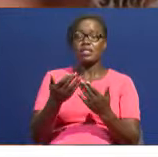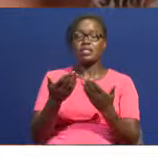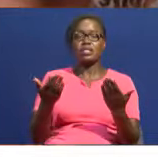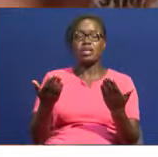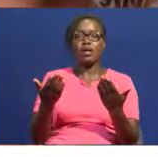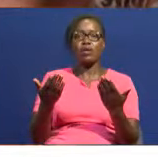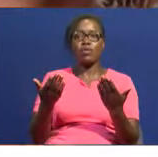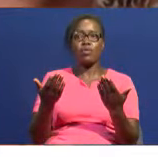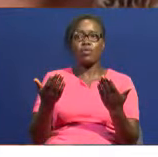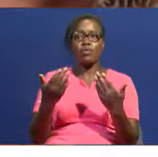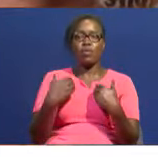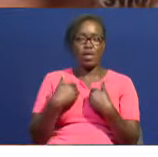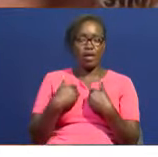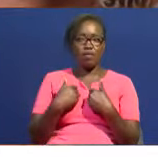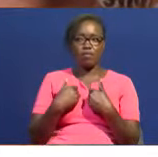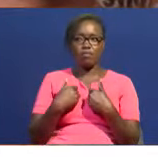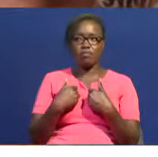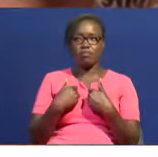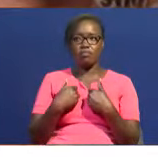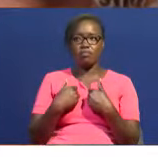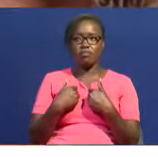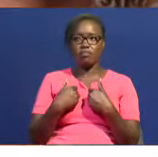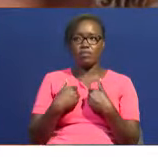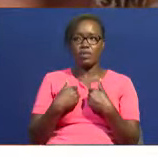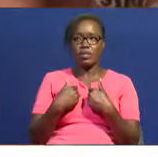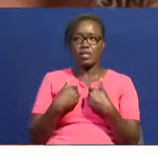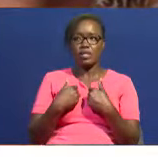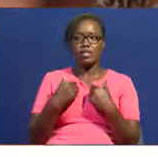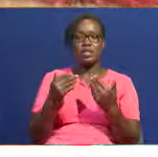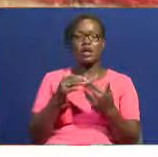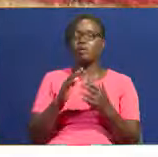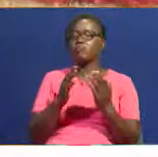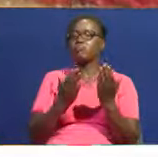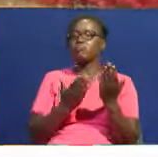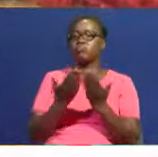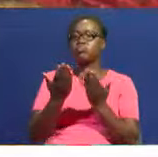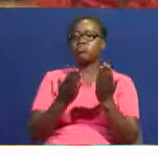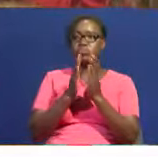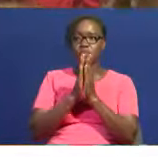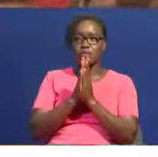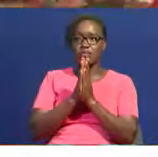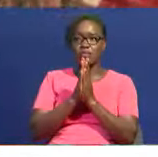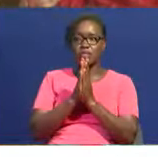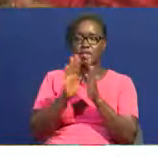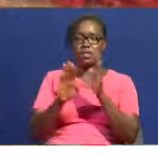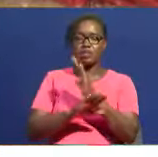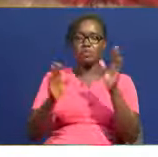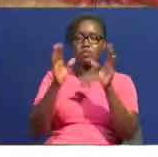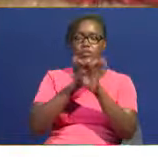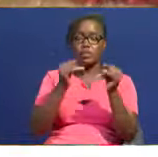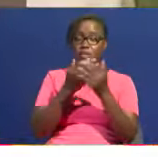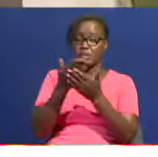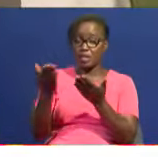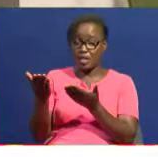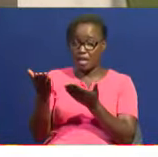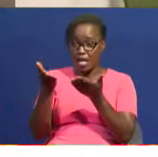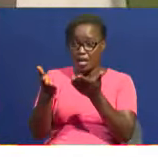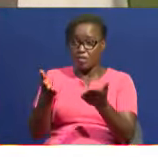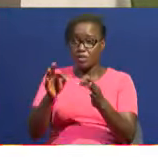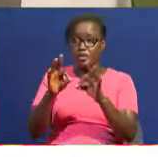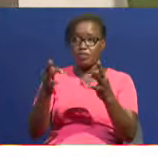will conduct the requiem masses for all of them. Deputy President Rigathi Gachagua will be among the mourners,